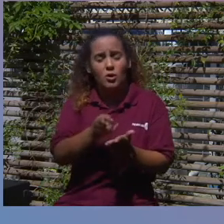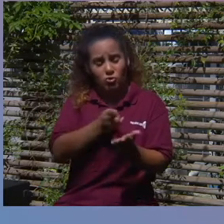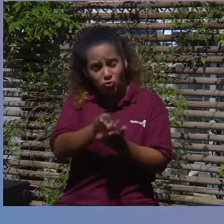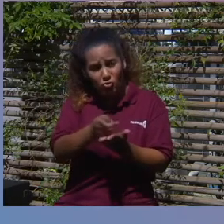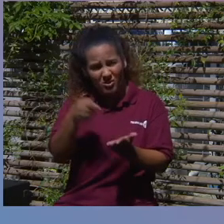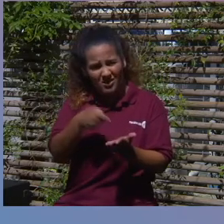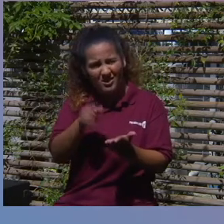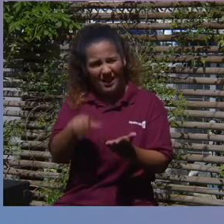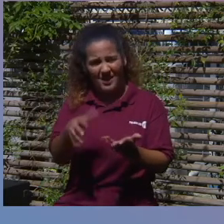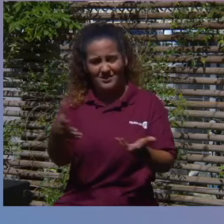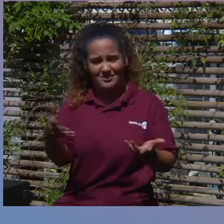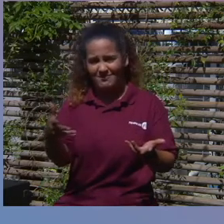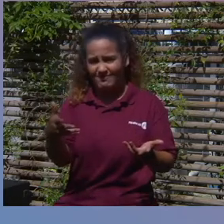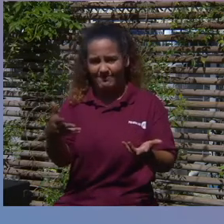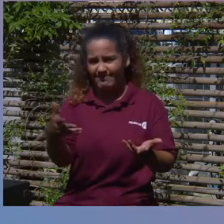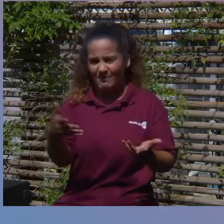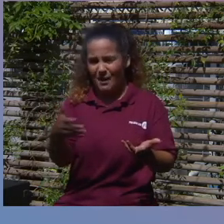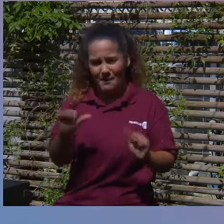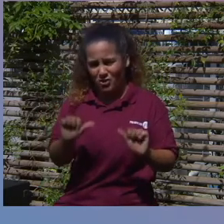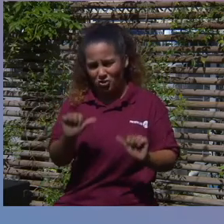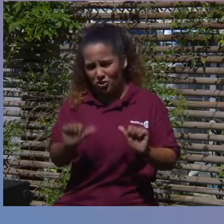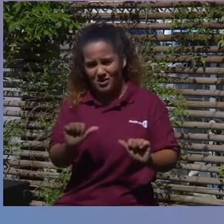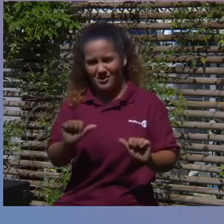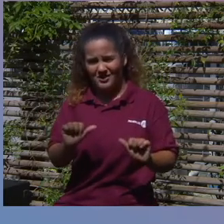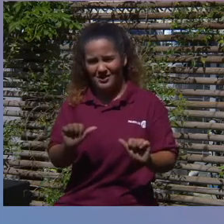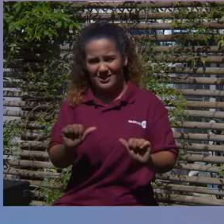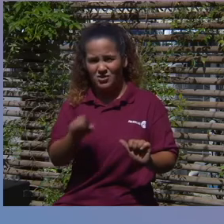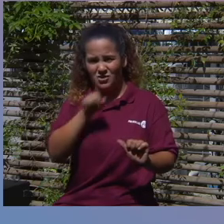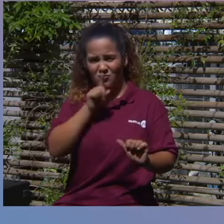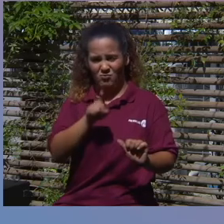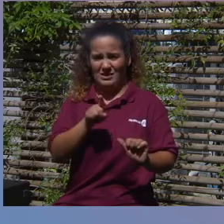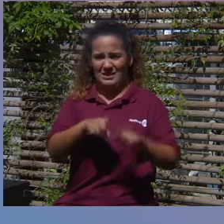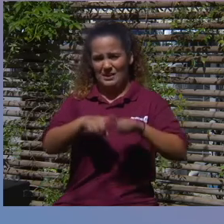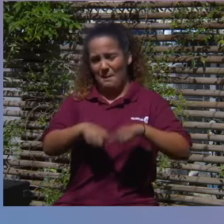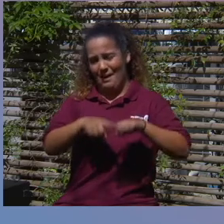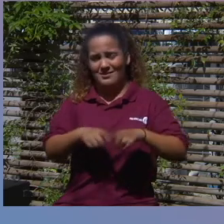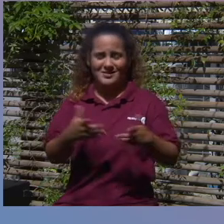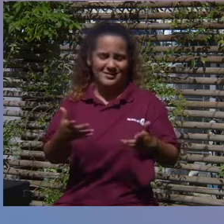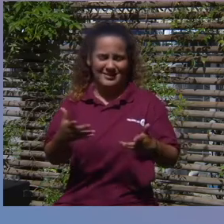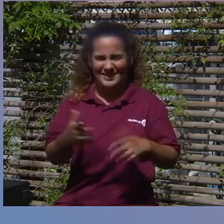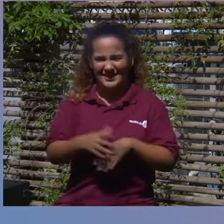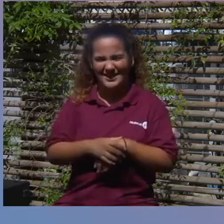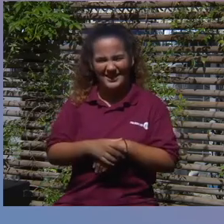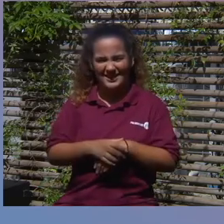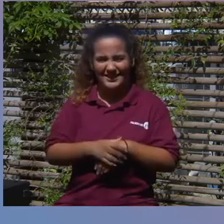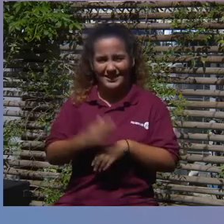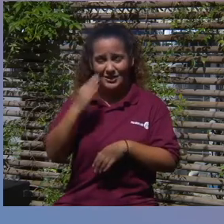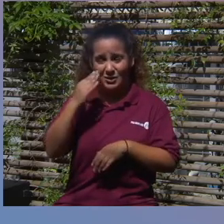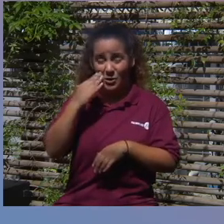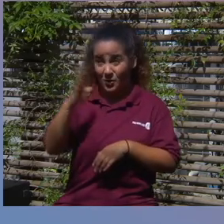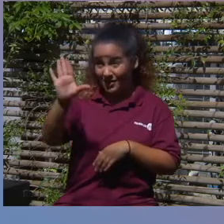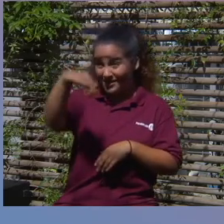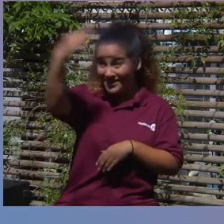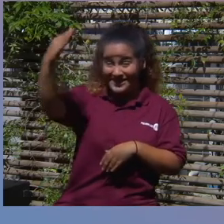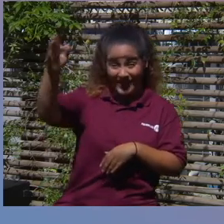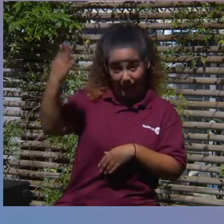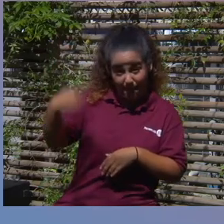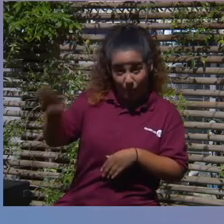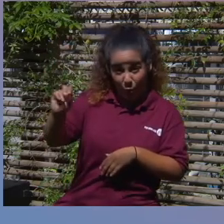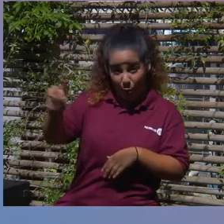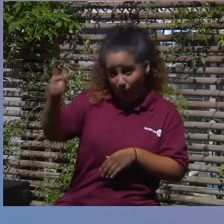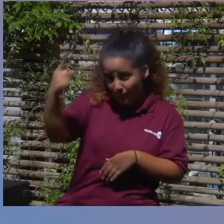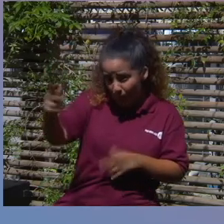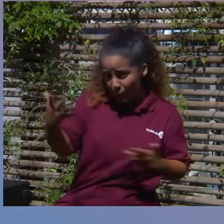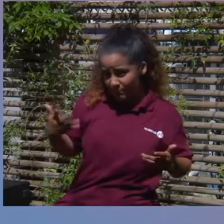is now, I'm not sure. It is just so subjective. Mm-hmm. I mean, it's like, you know, is the sky blue or is it